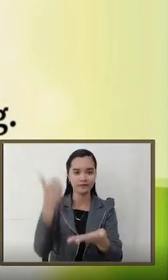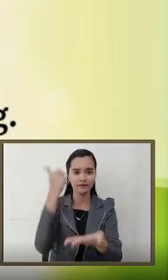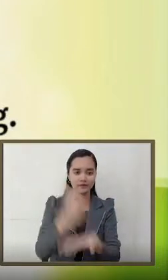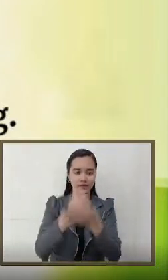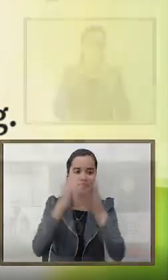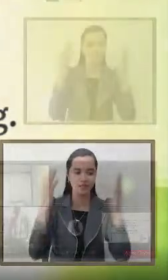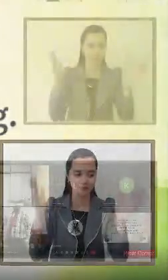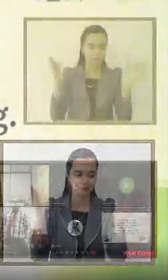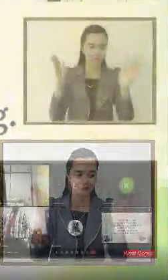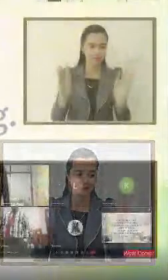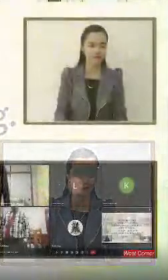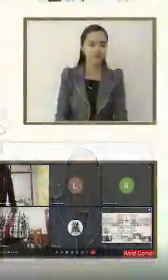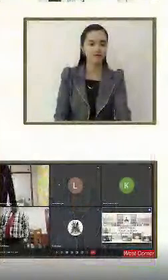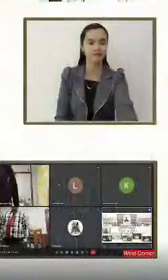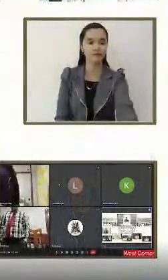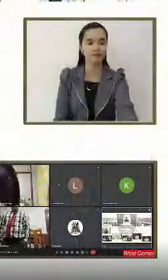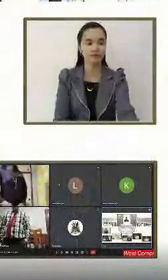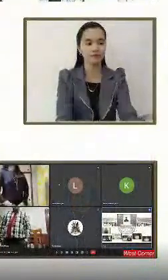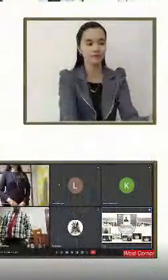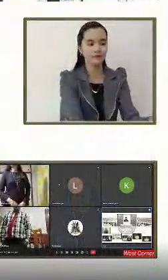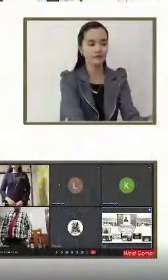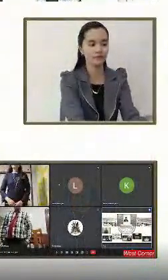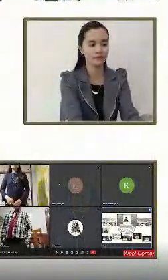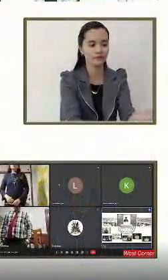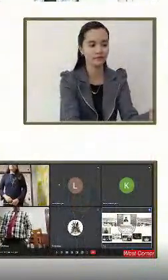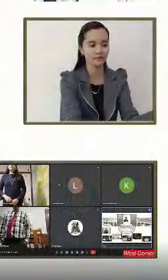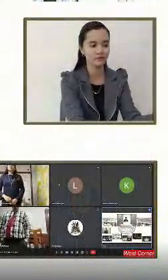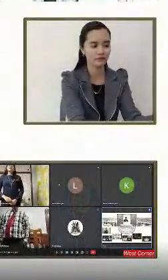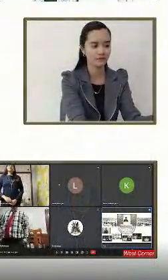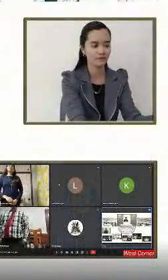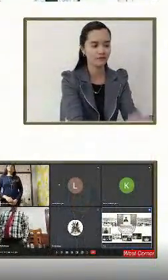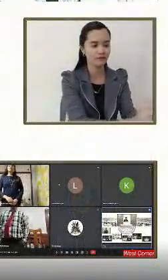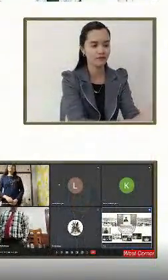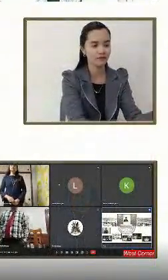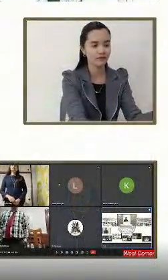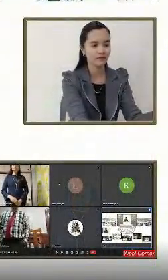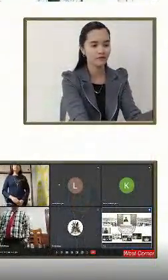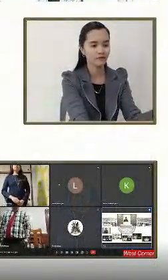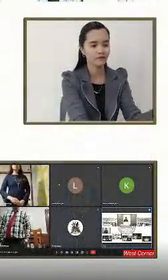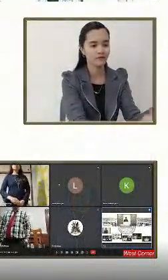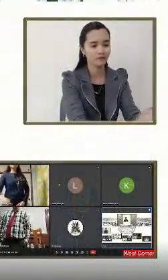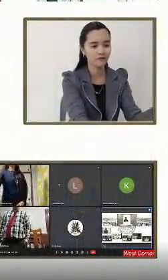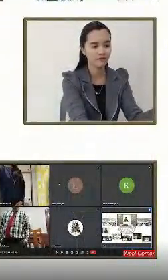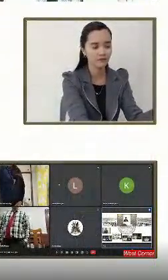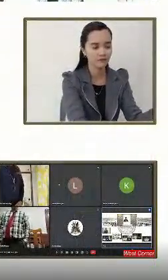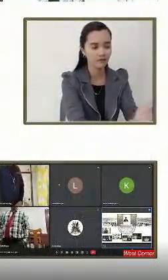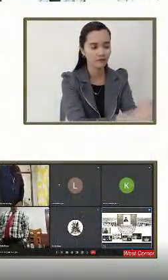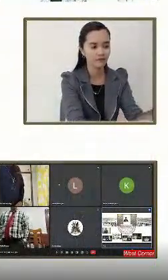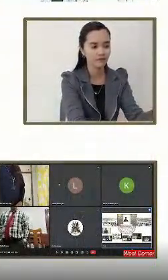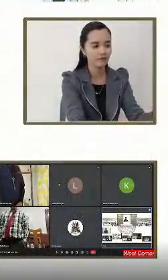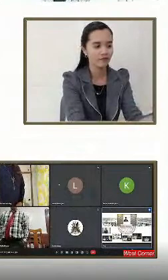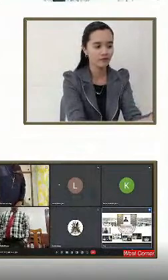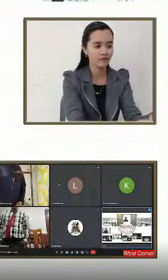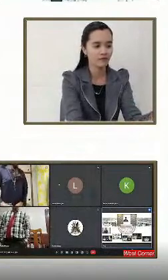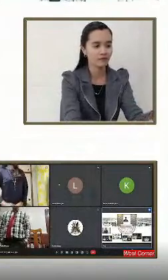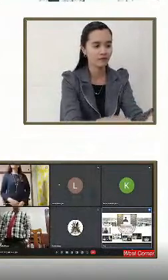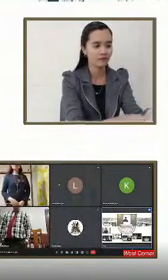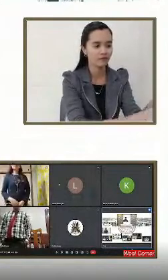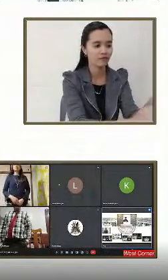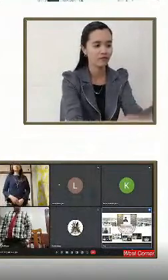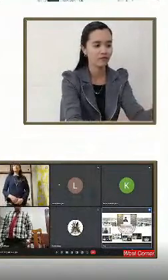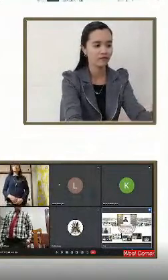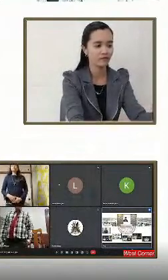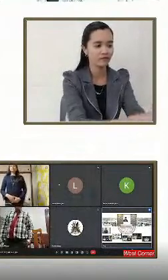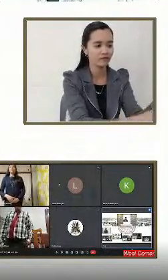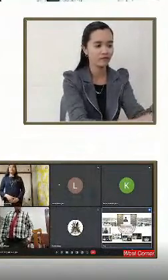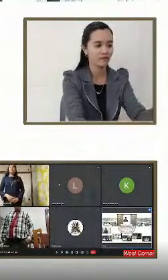throng. 158 Wonderful Grace of Jesus. 158 of your psalmo, please. Wonderful